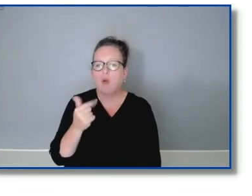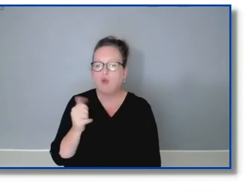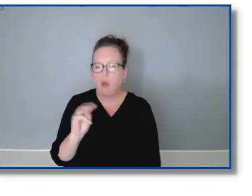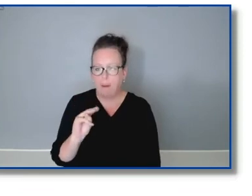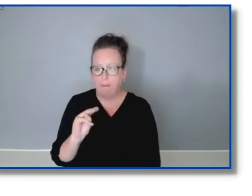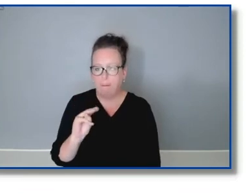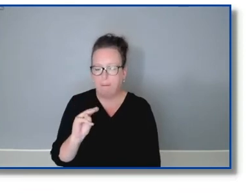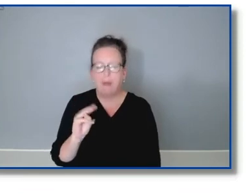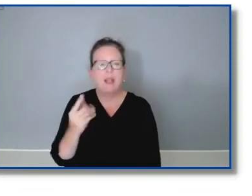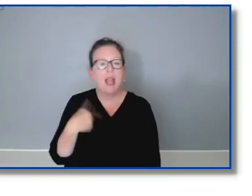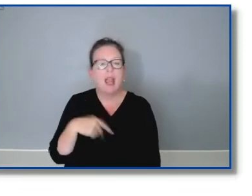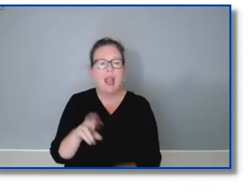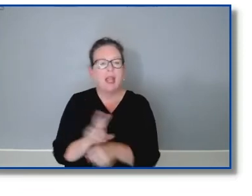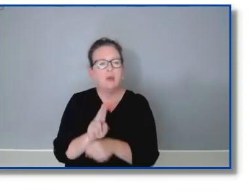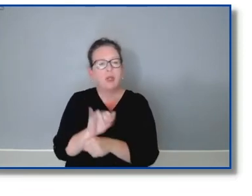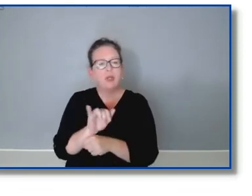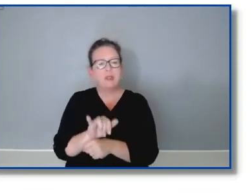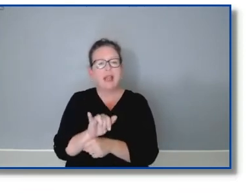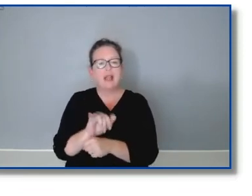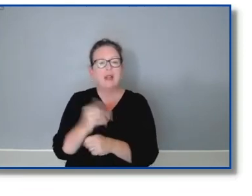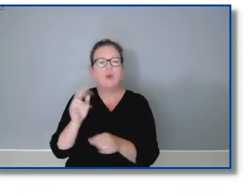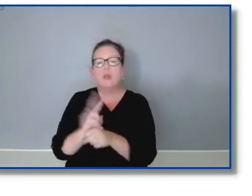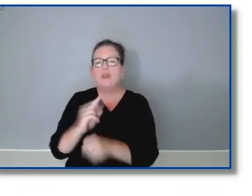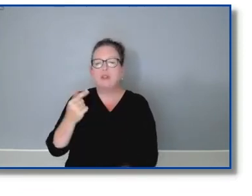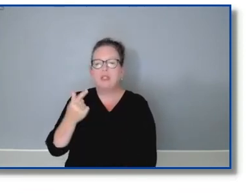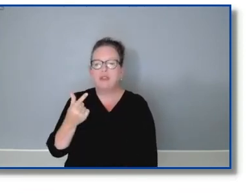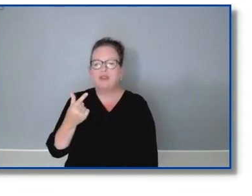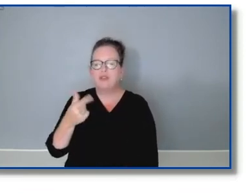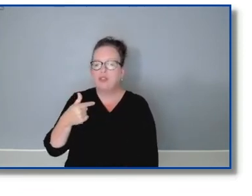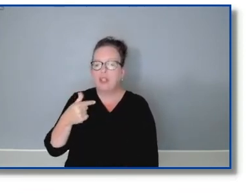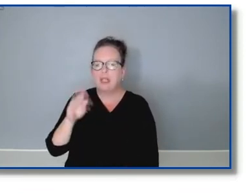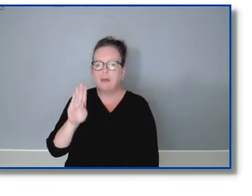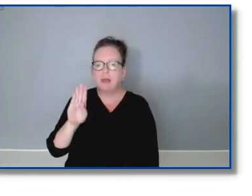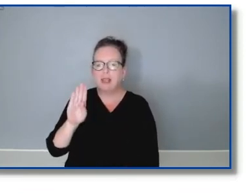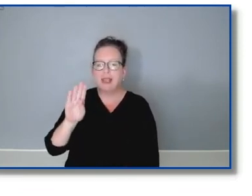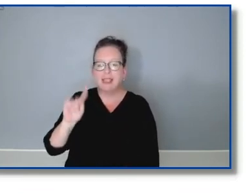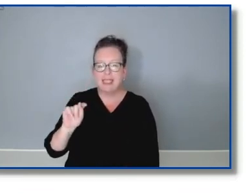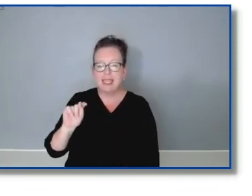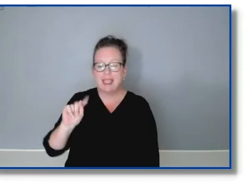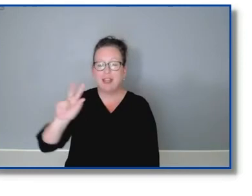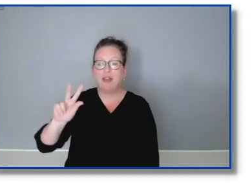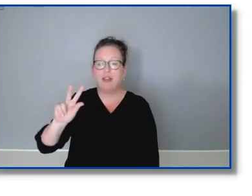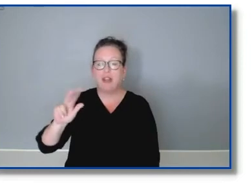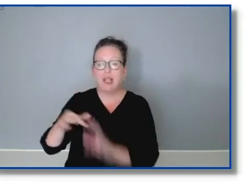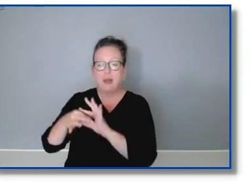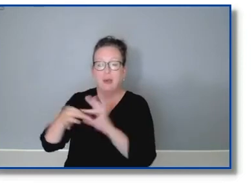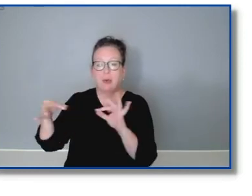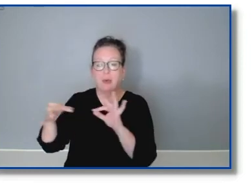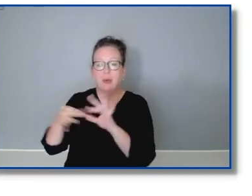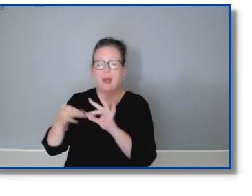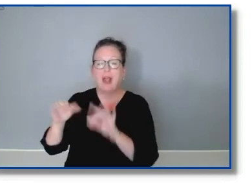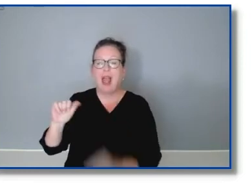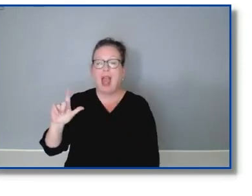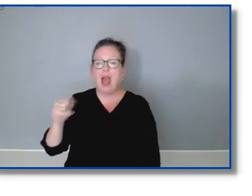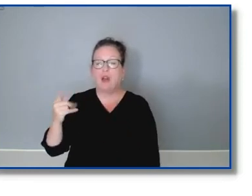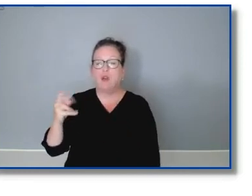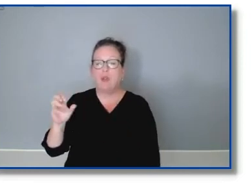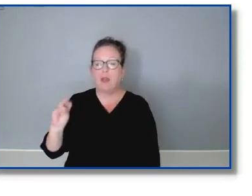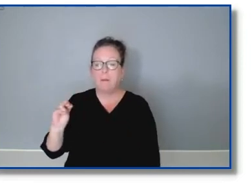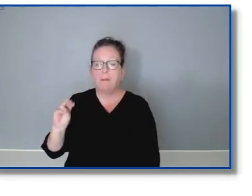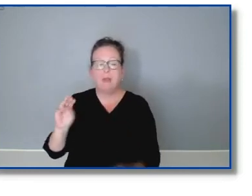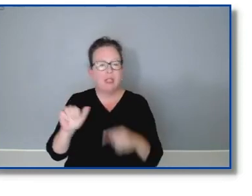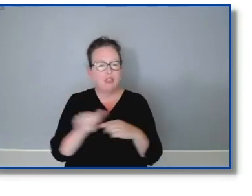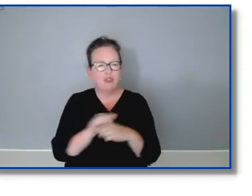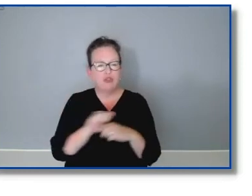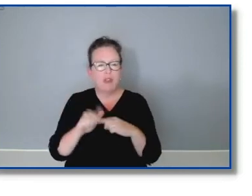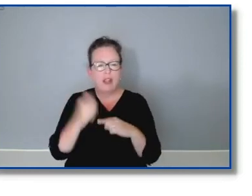used a GPT-3 algorithm to train it on the descriptions of all my works to date and